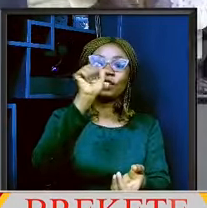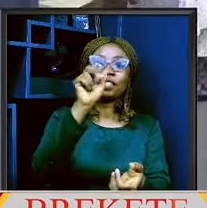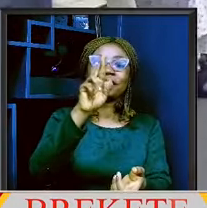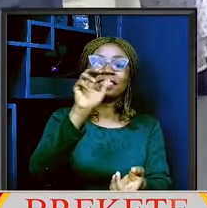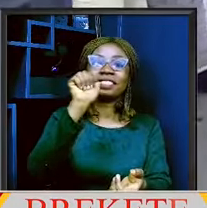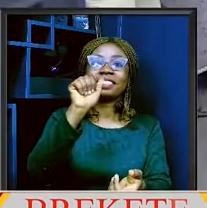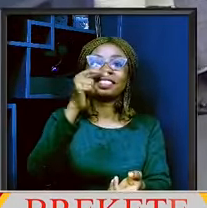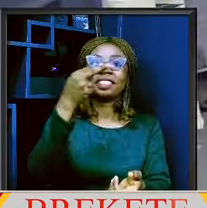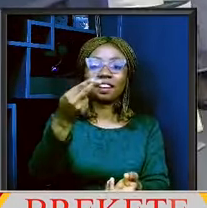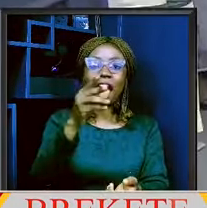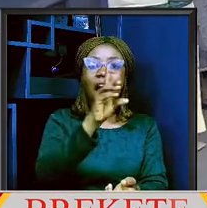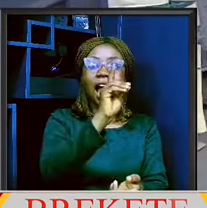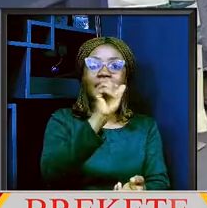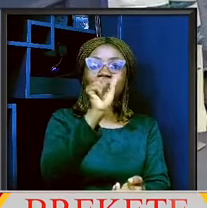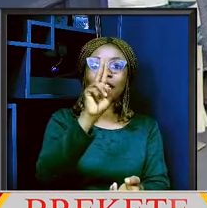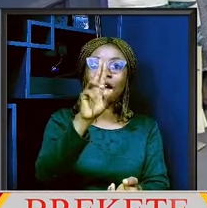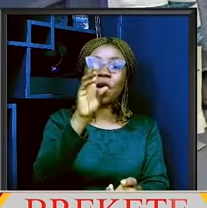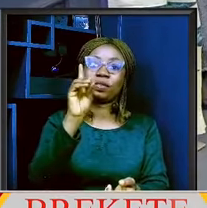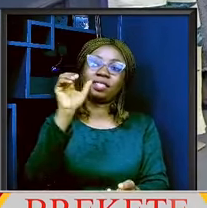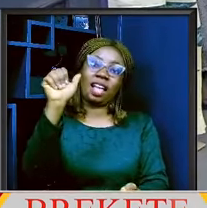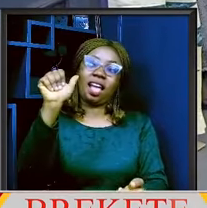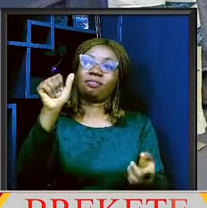Yani.